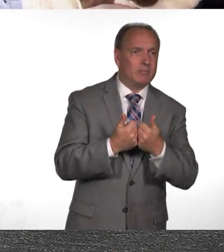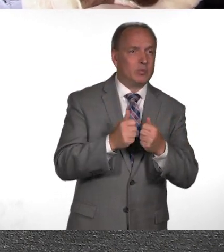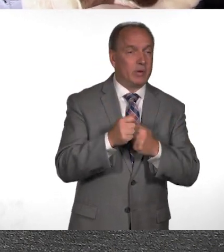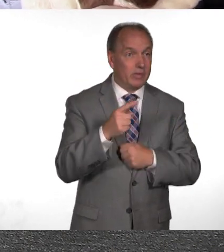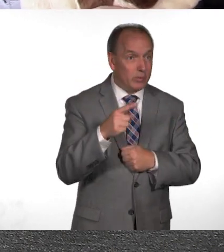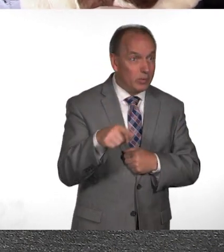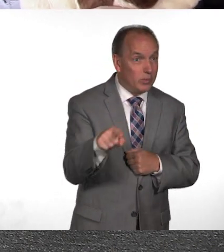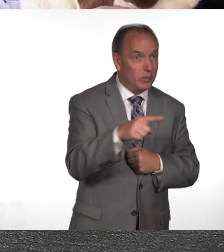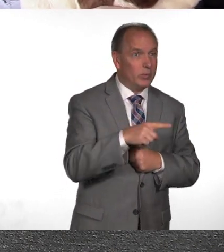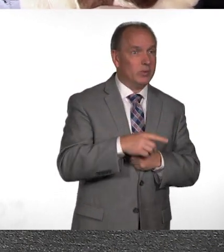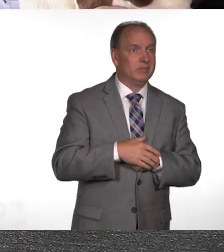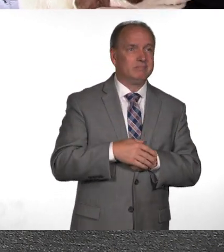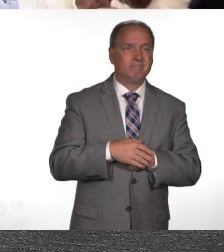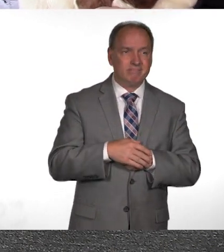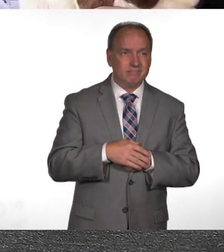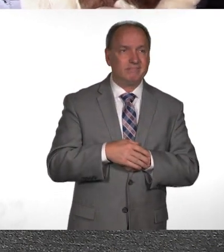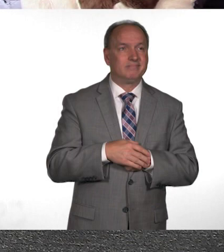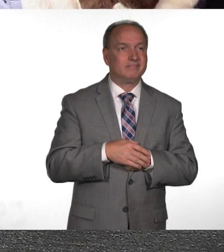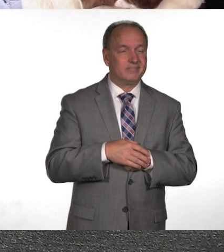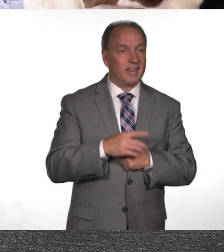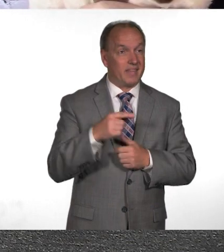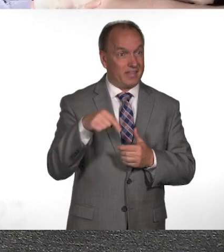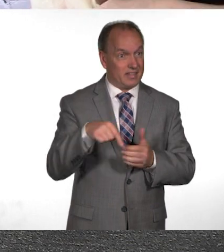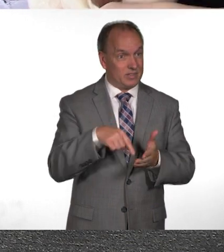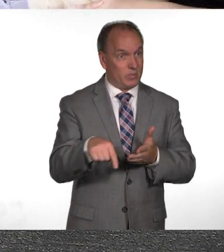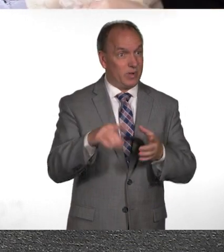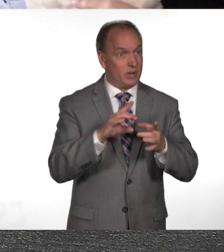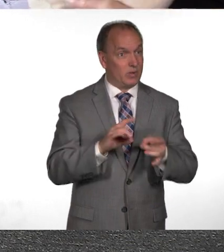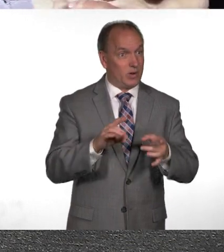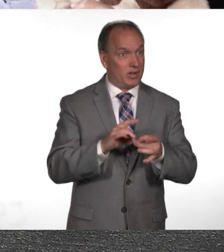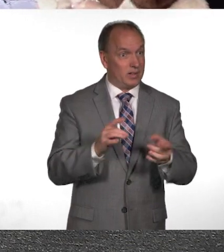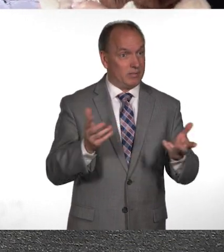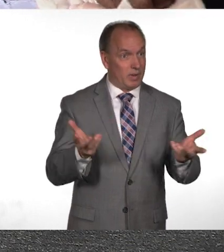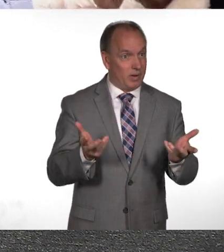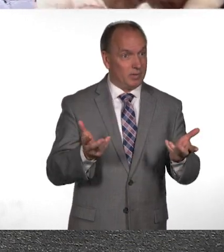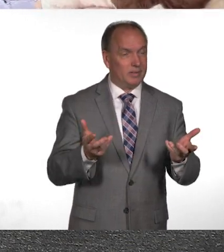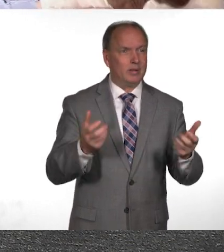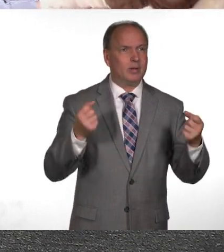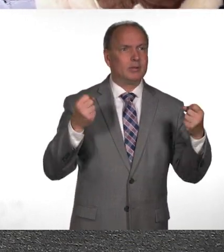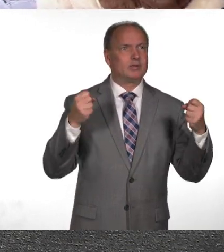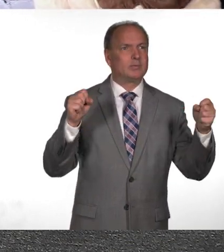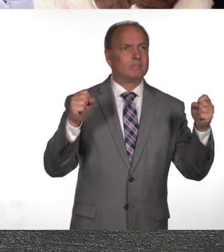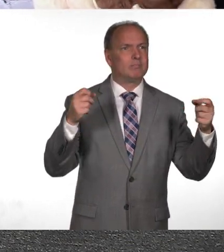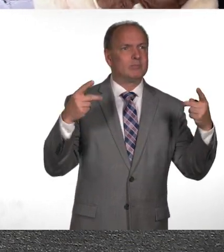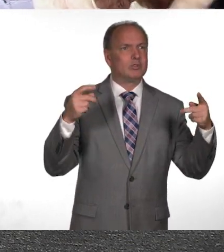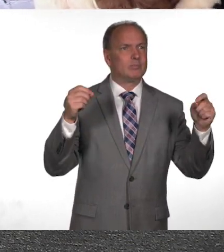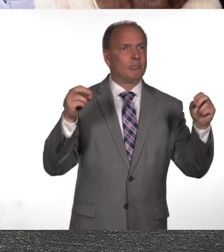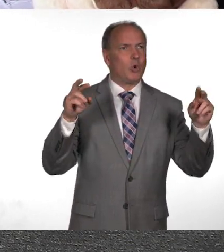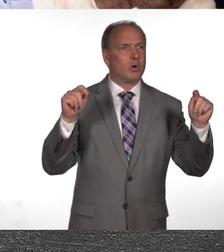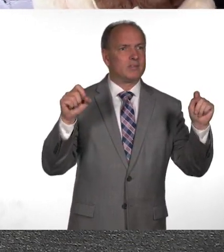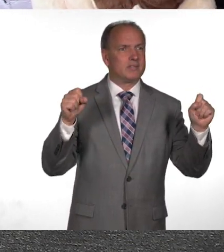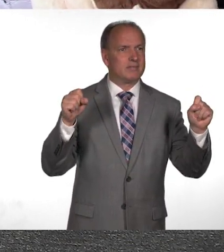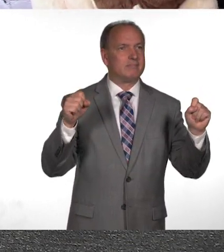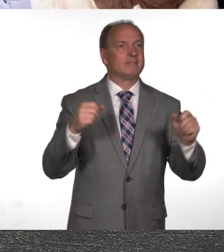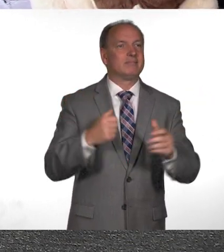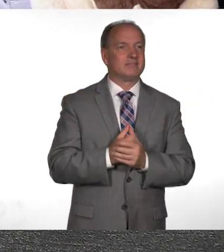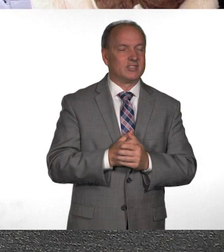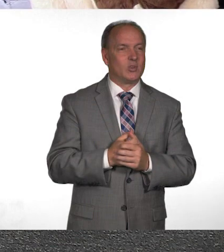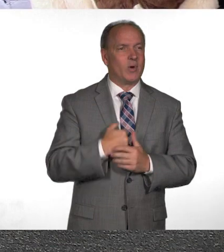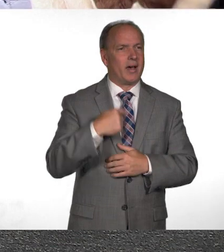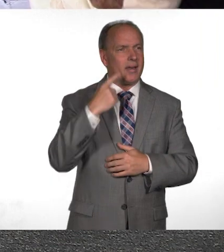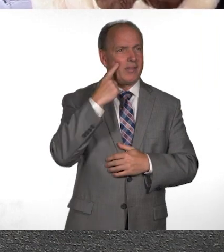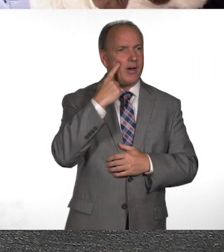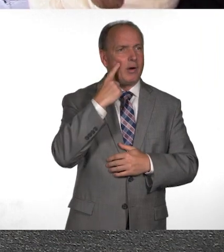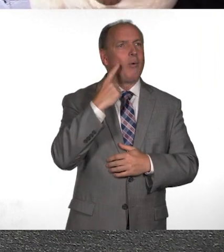you. So this week, we are talking about sports. And so I thought we